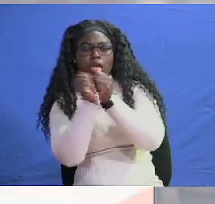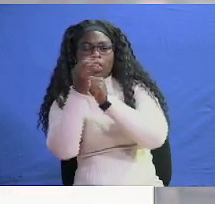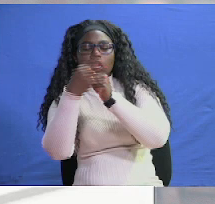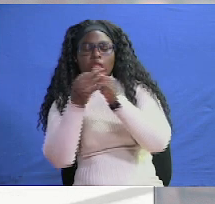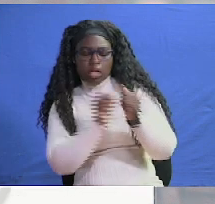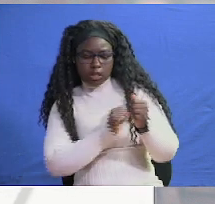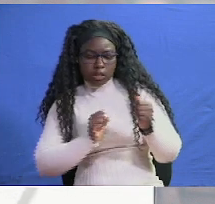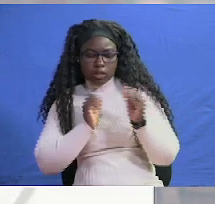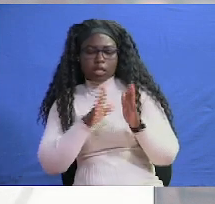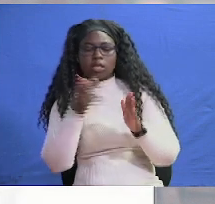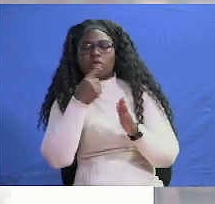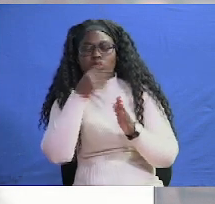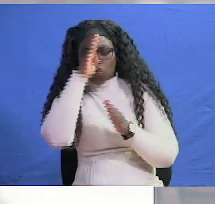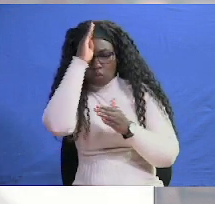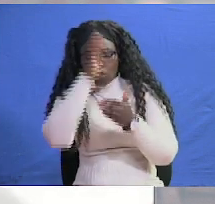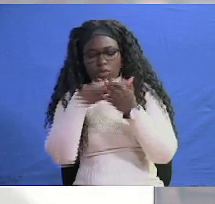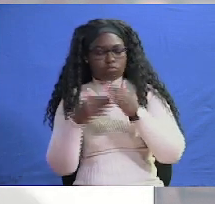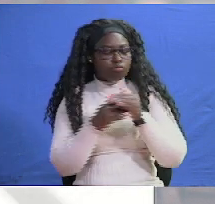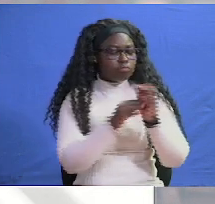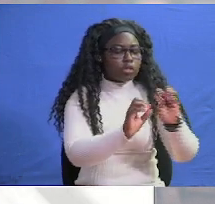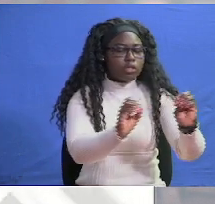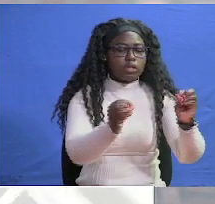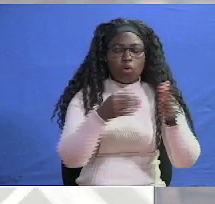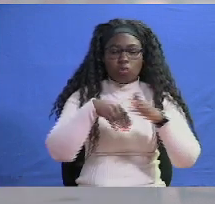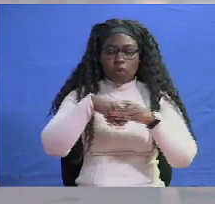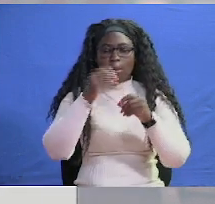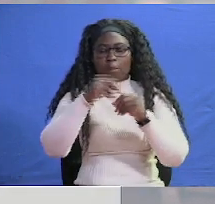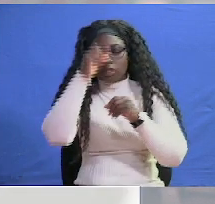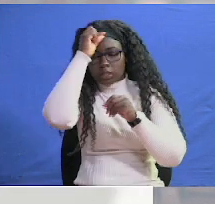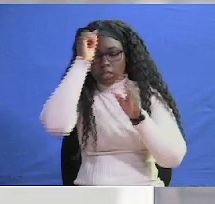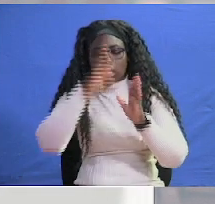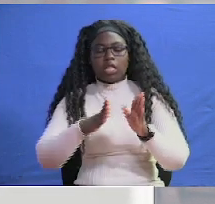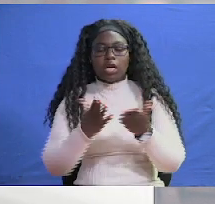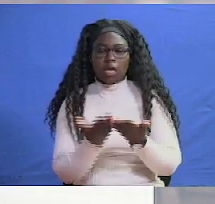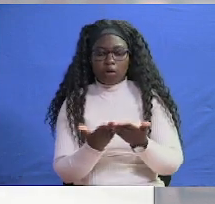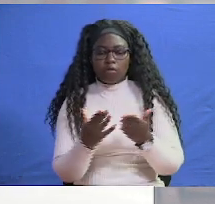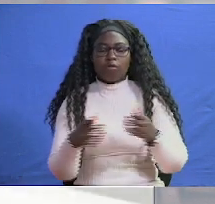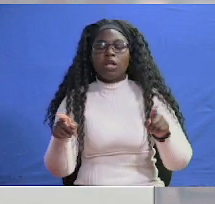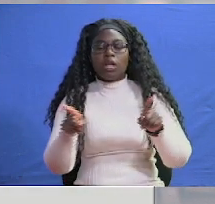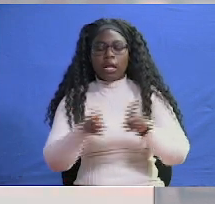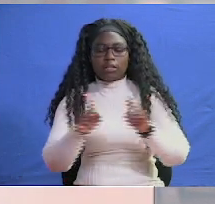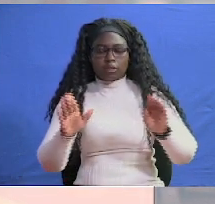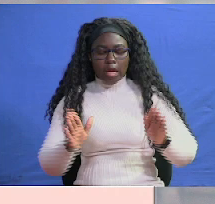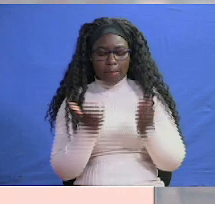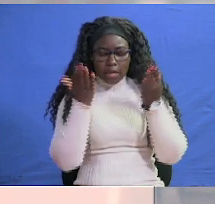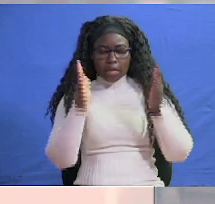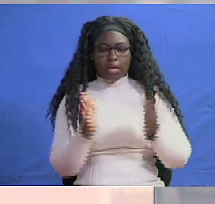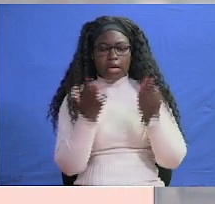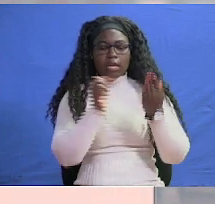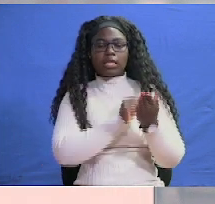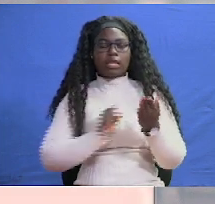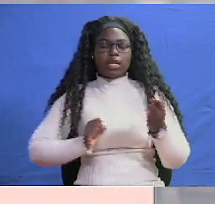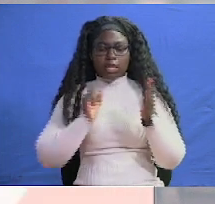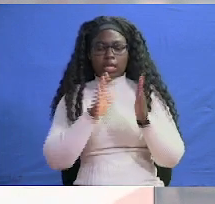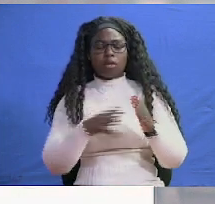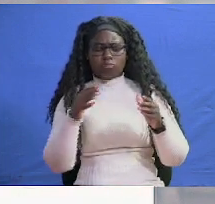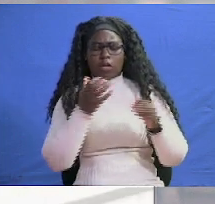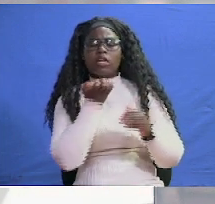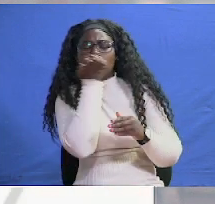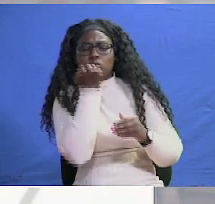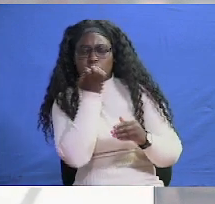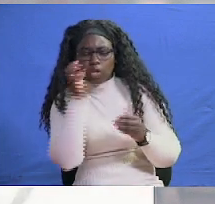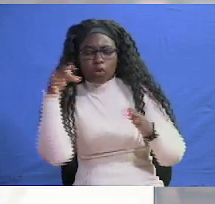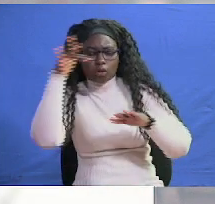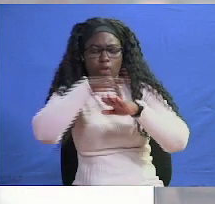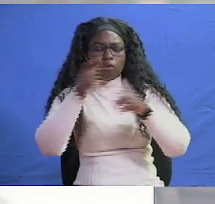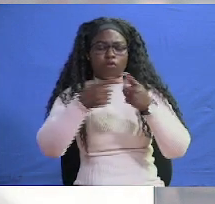he believes are being misled to impeach Governor Mwangaza, further urging the Senate to ignore influence from fake